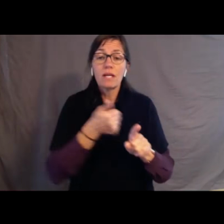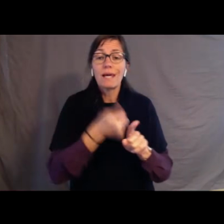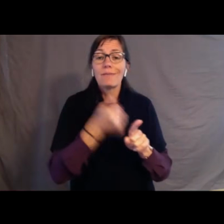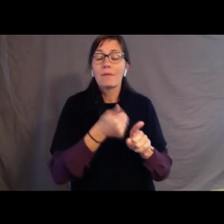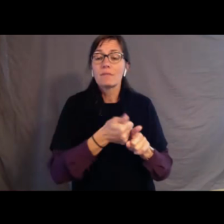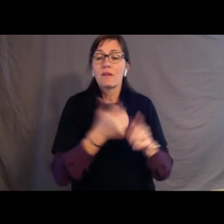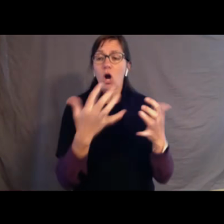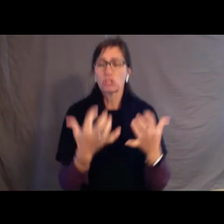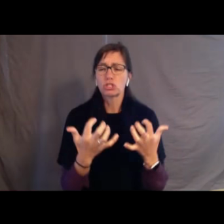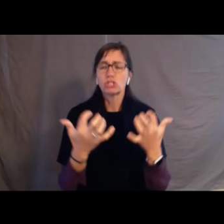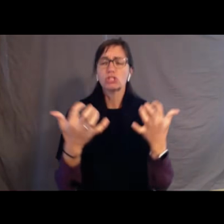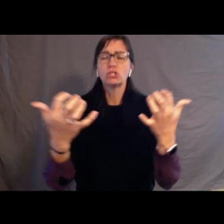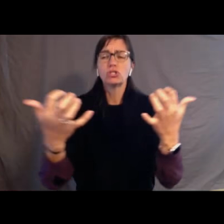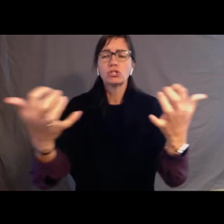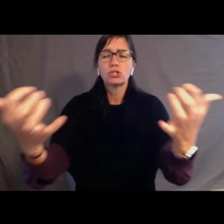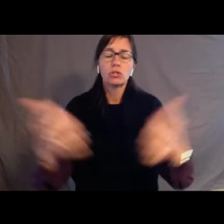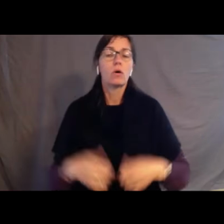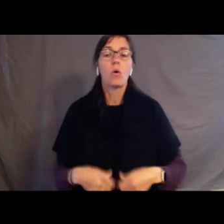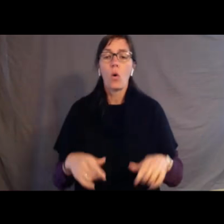or there's large group instruction.